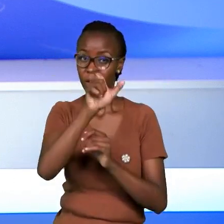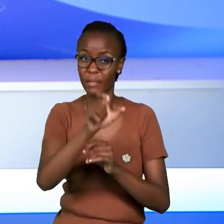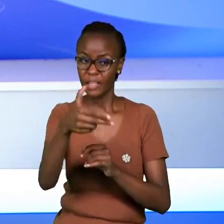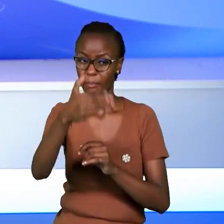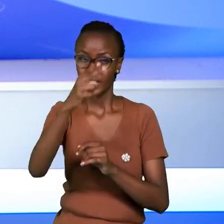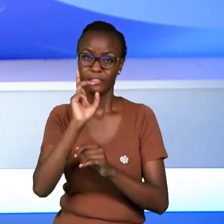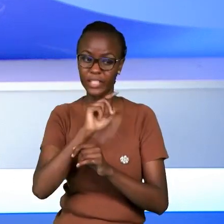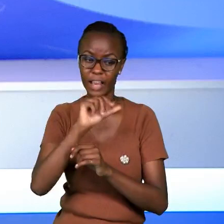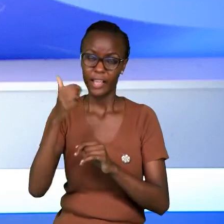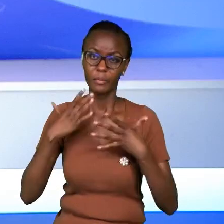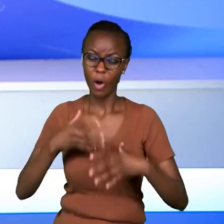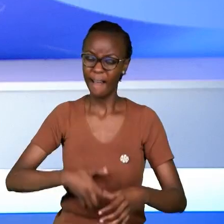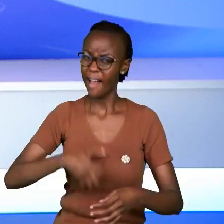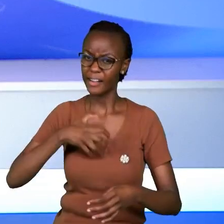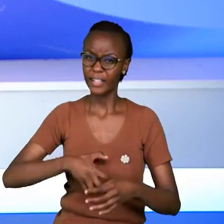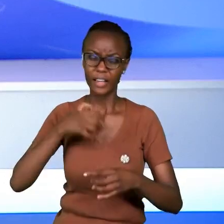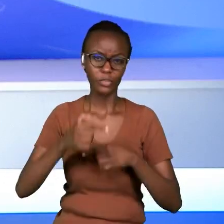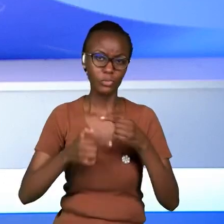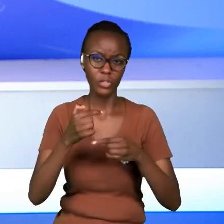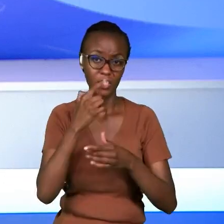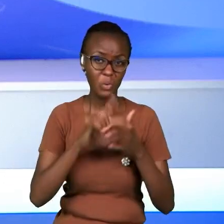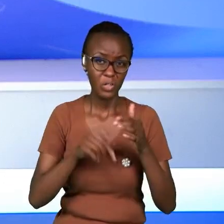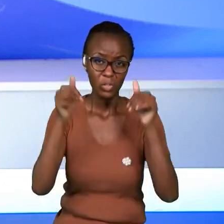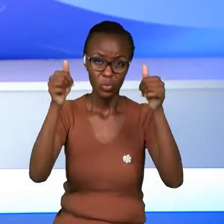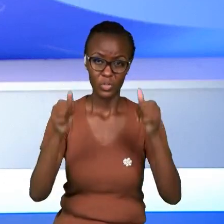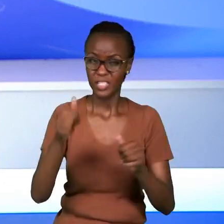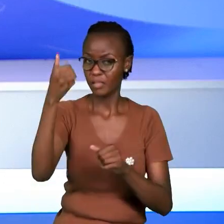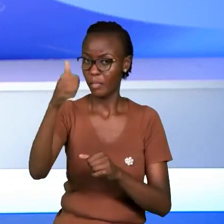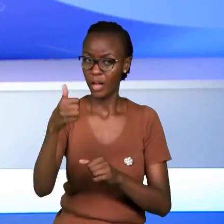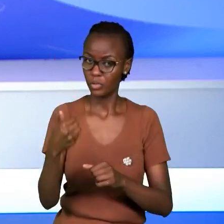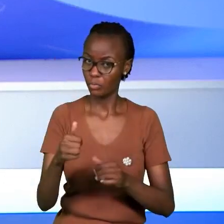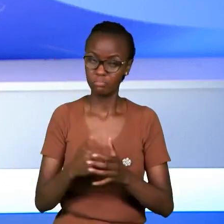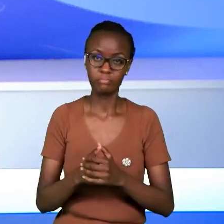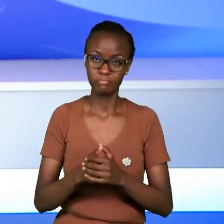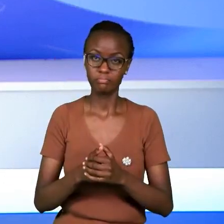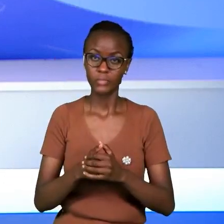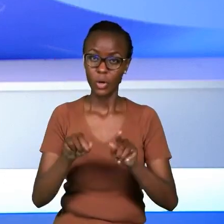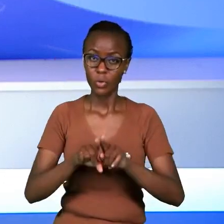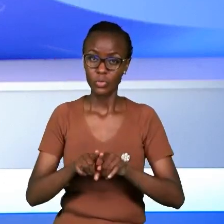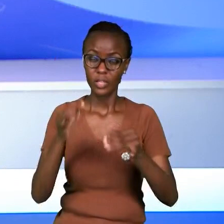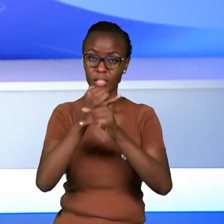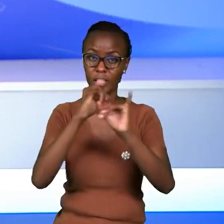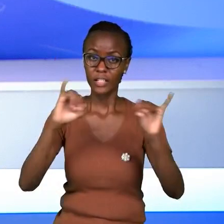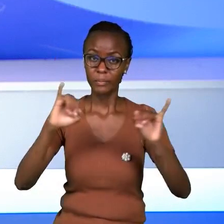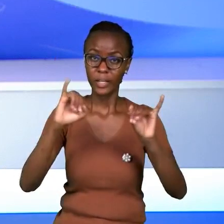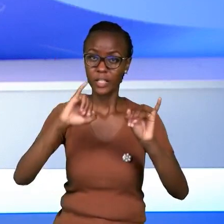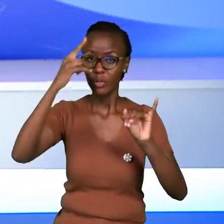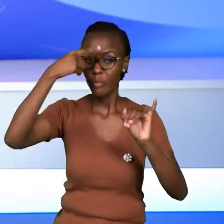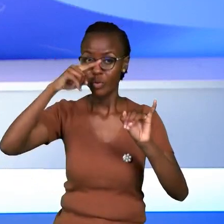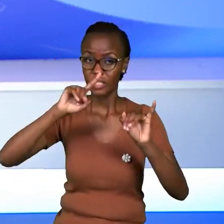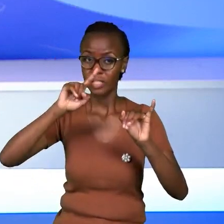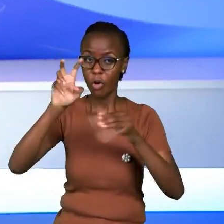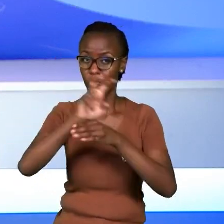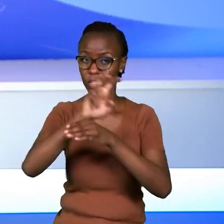residents even further. The locals say they were not given any notice prior to the demolitions. The Independent Policing Oversight Authority now says